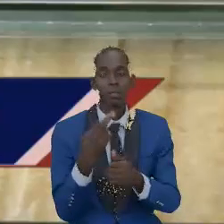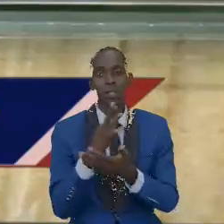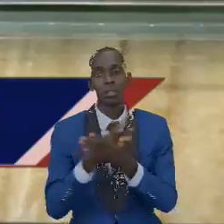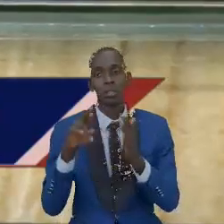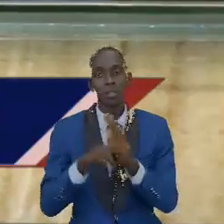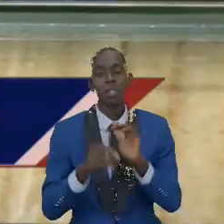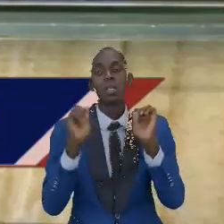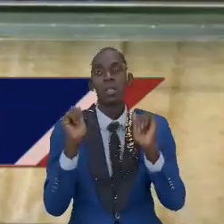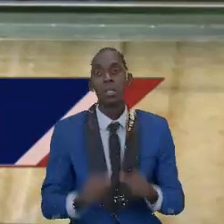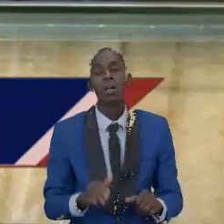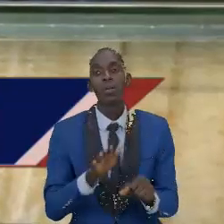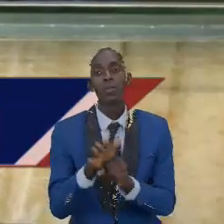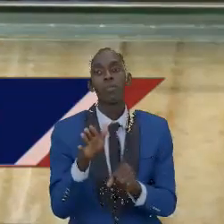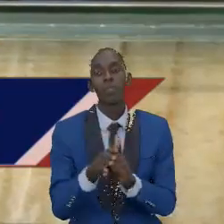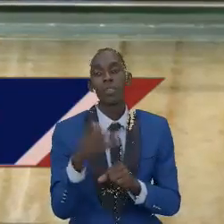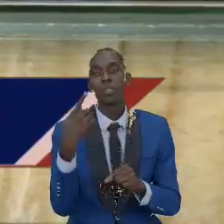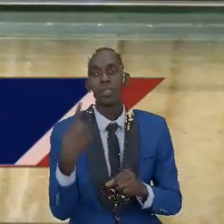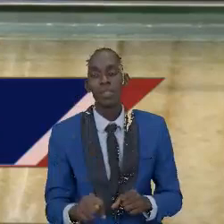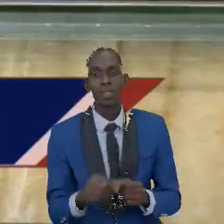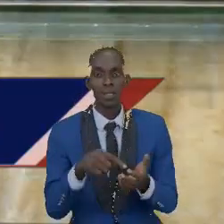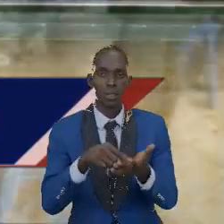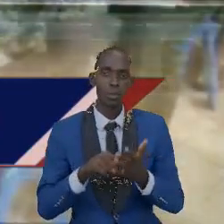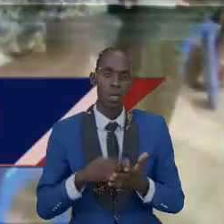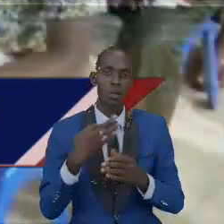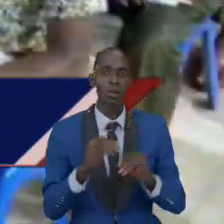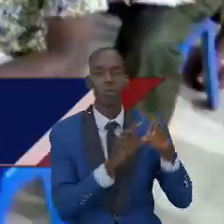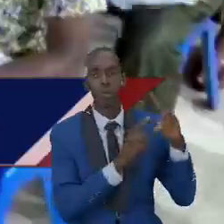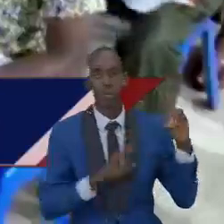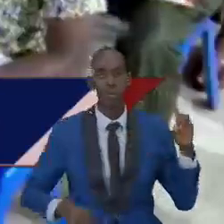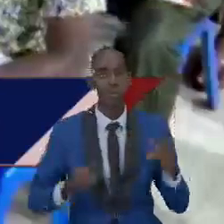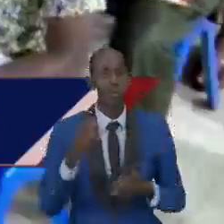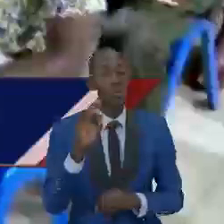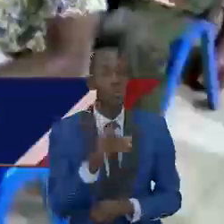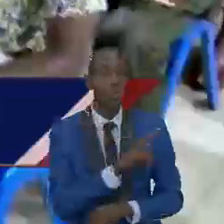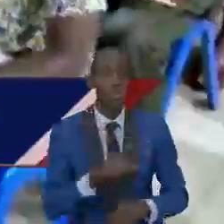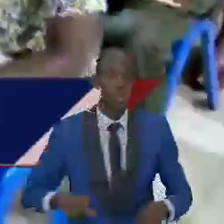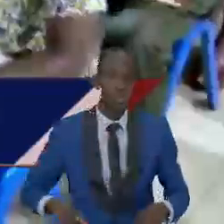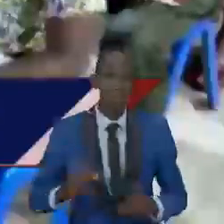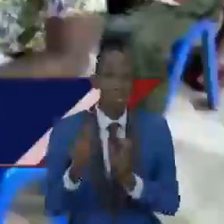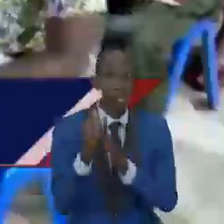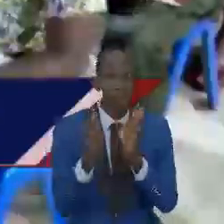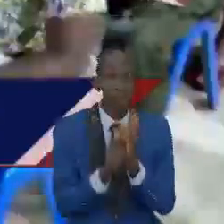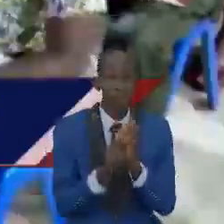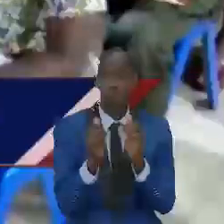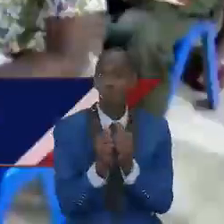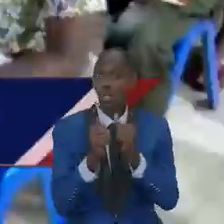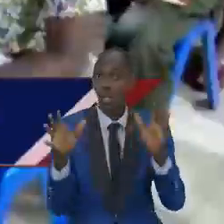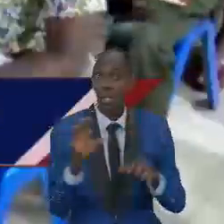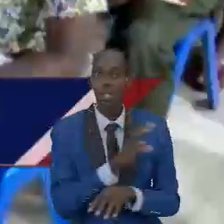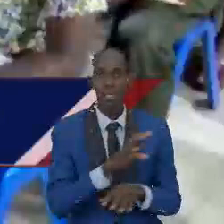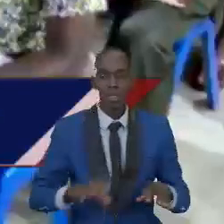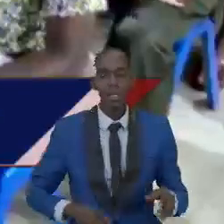can fulfill the demands of the law. So the law without Christ